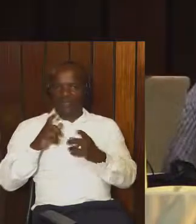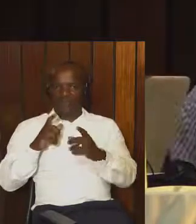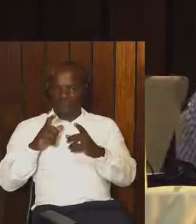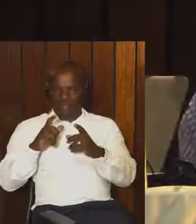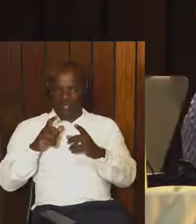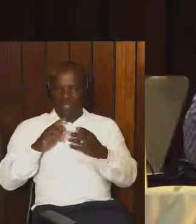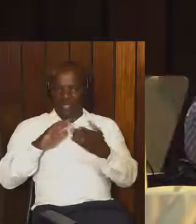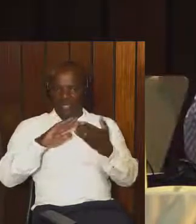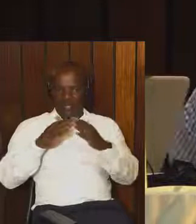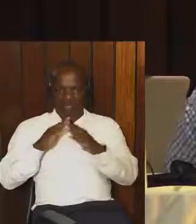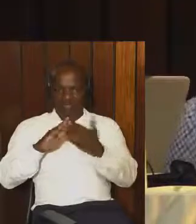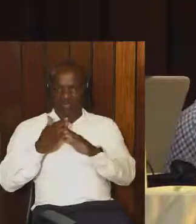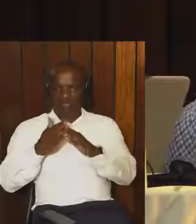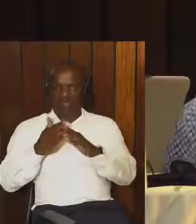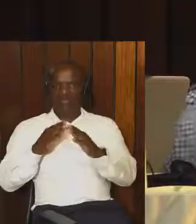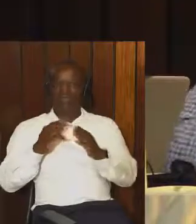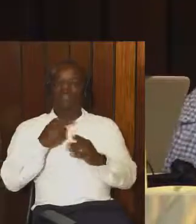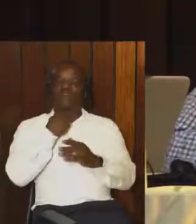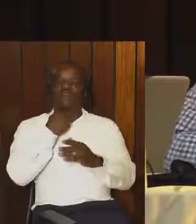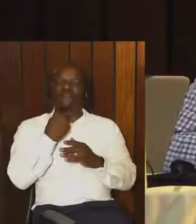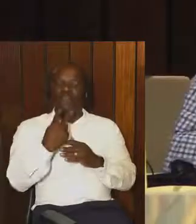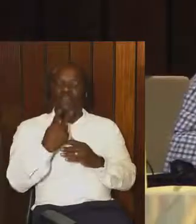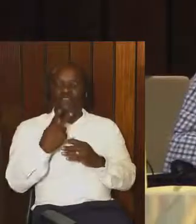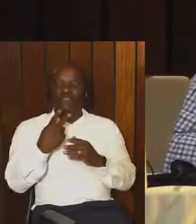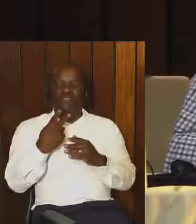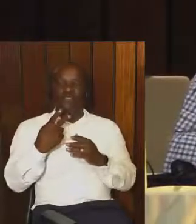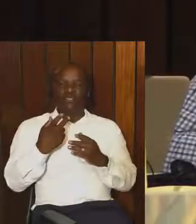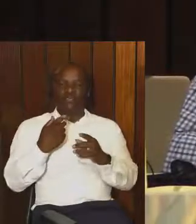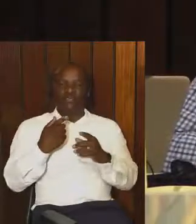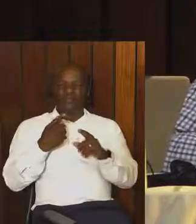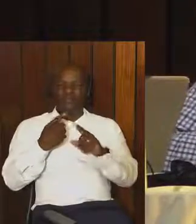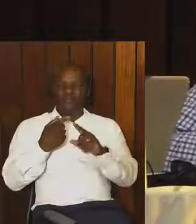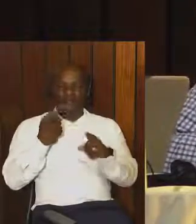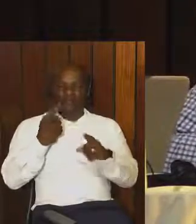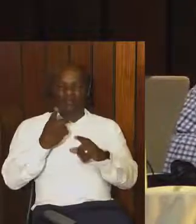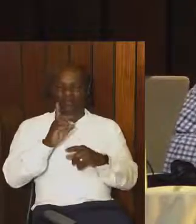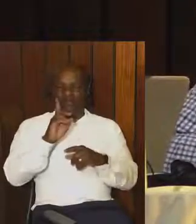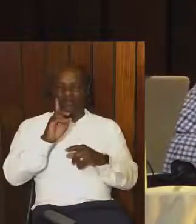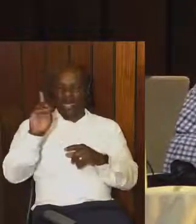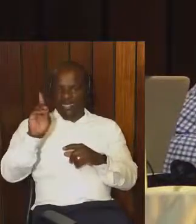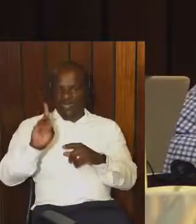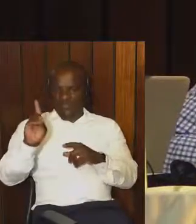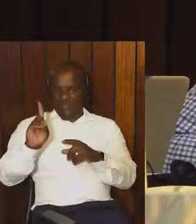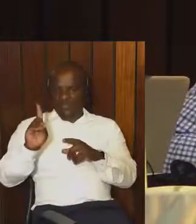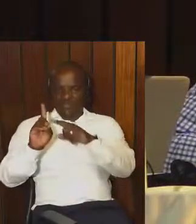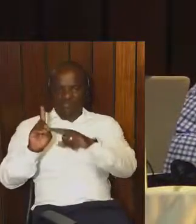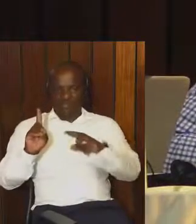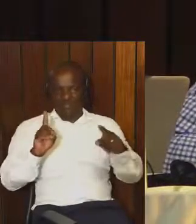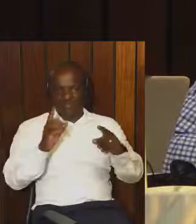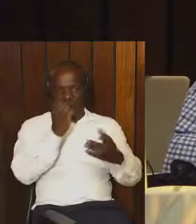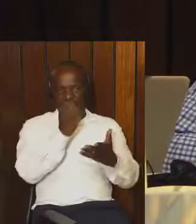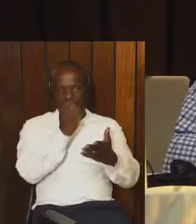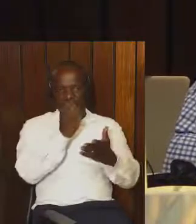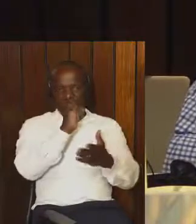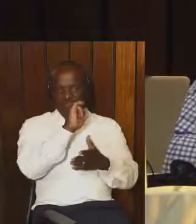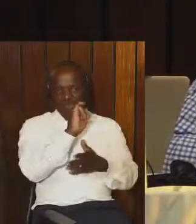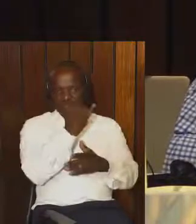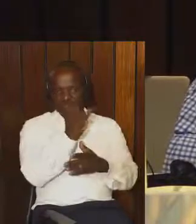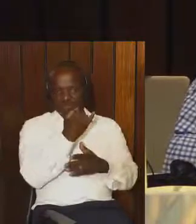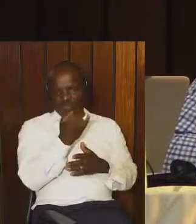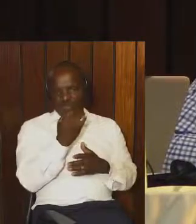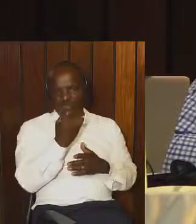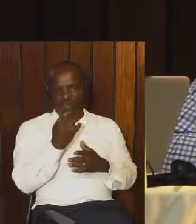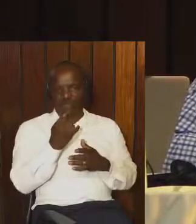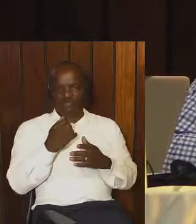They are the ones who raised the issue of the train from Davidton to Johannesburg. Fortunately, we'll be having a workshop with their